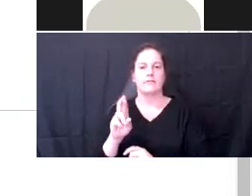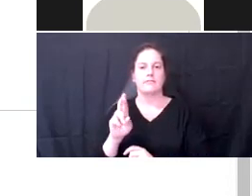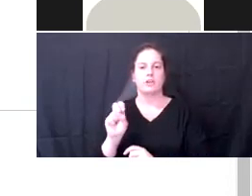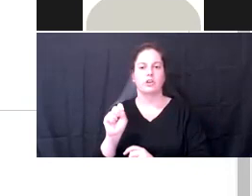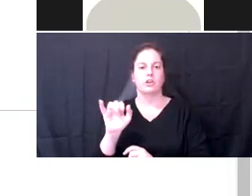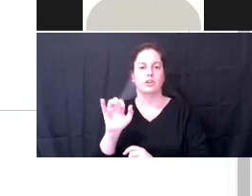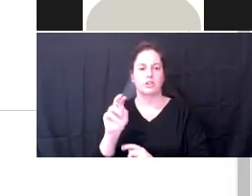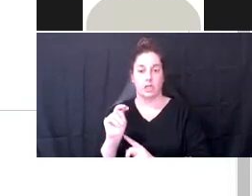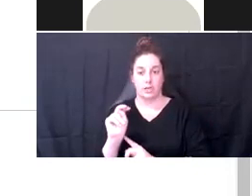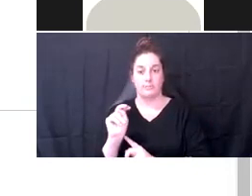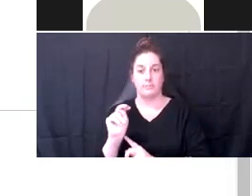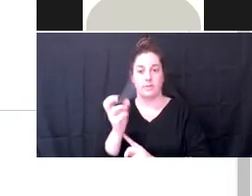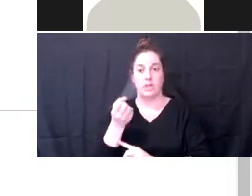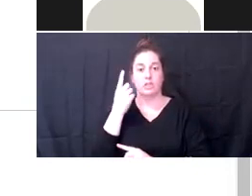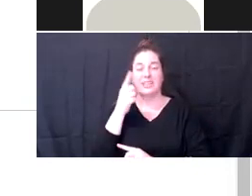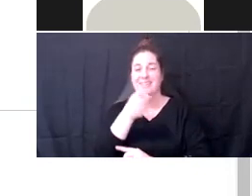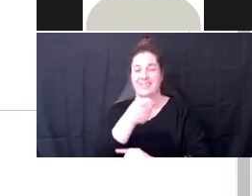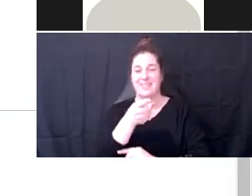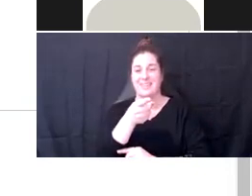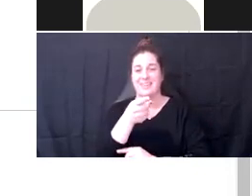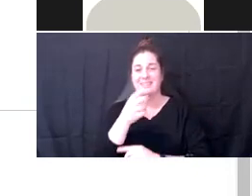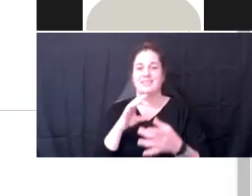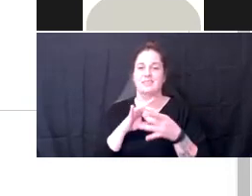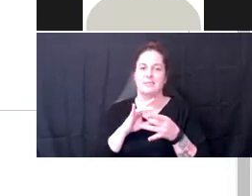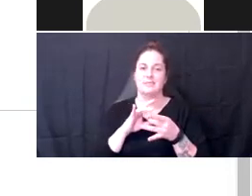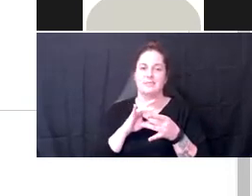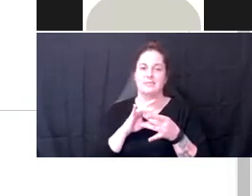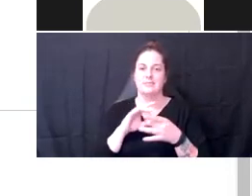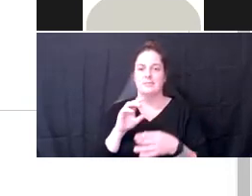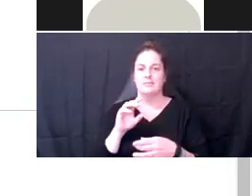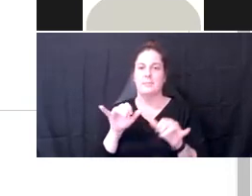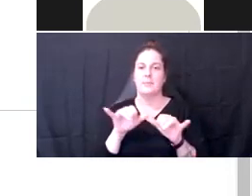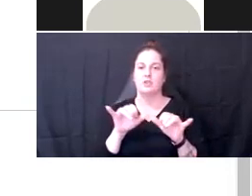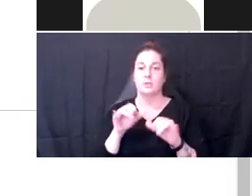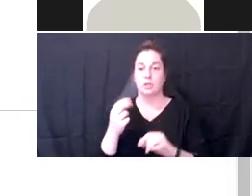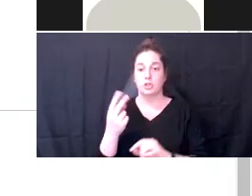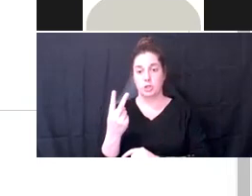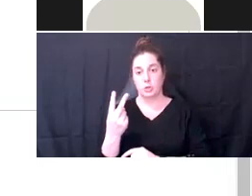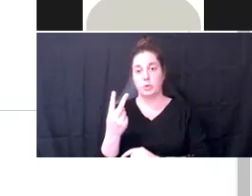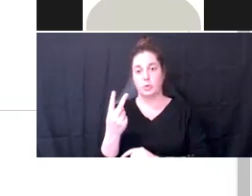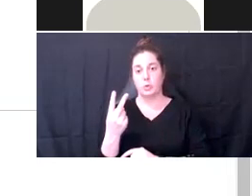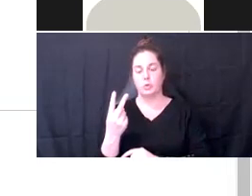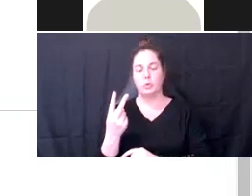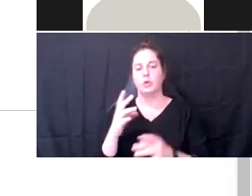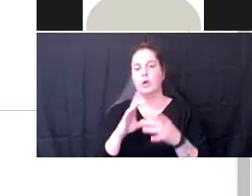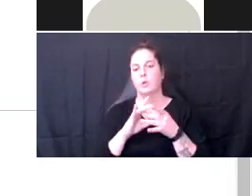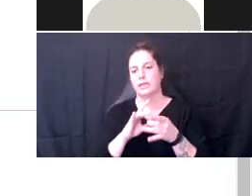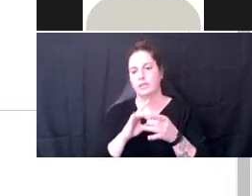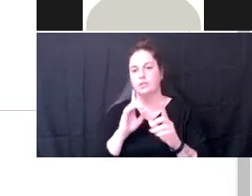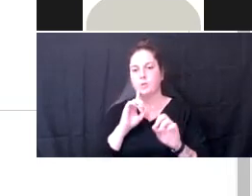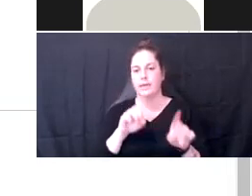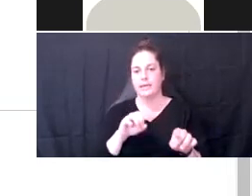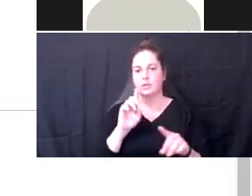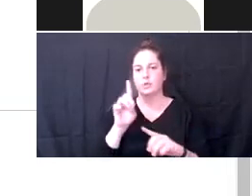regarding this measurement 2, that deals with unit conversions, you'll be answering questions in this